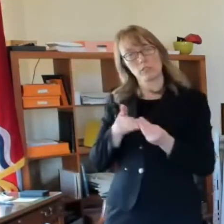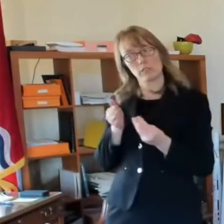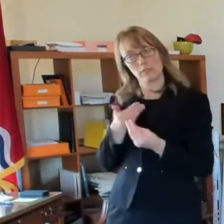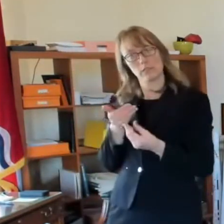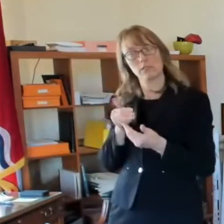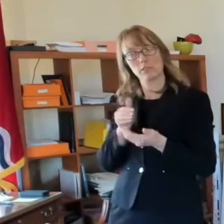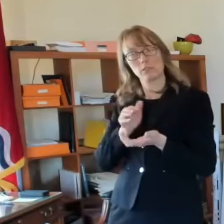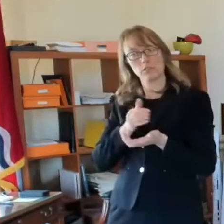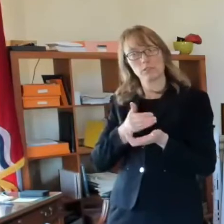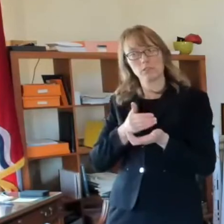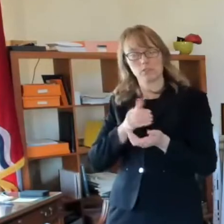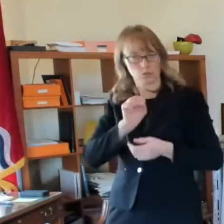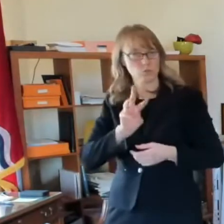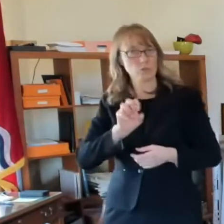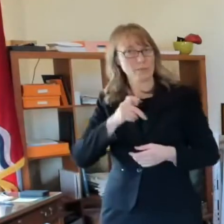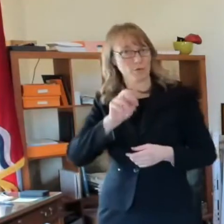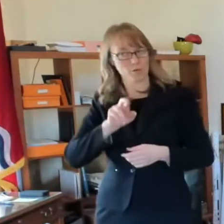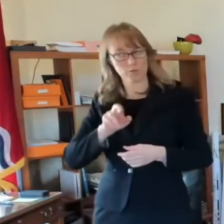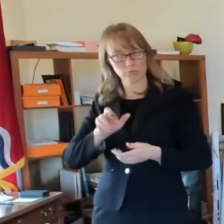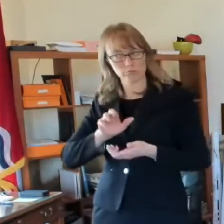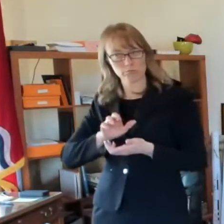curb,